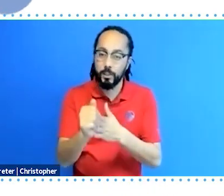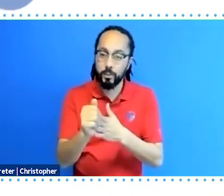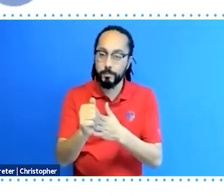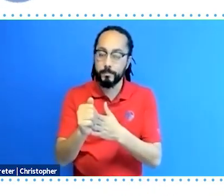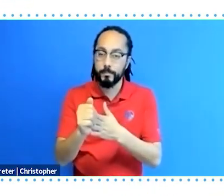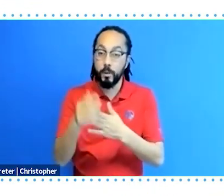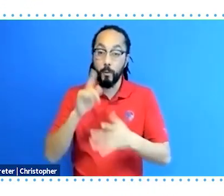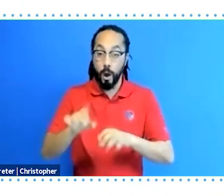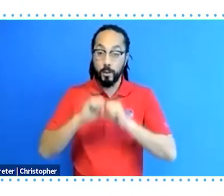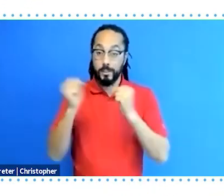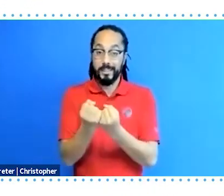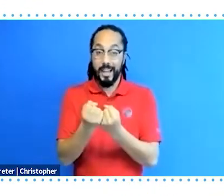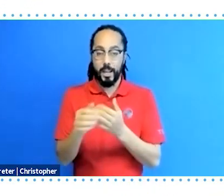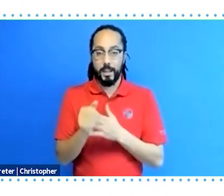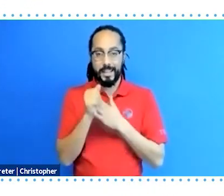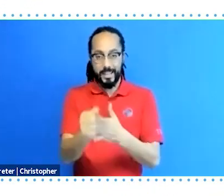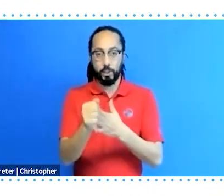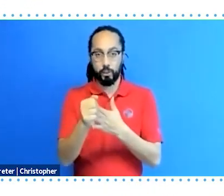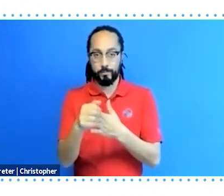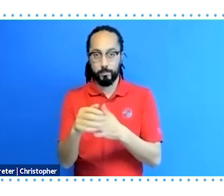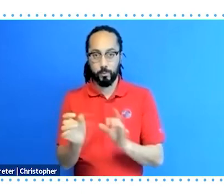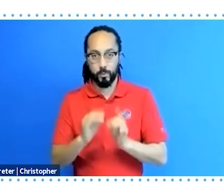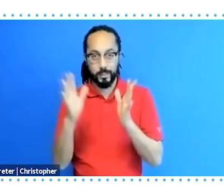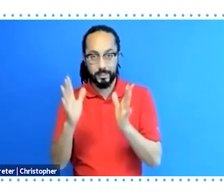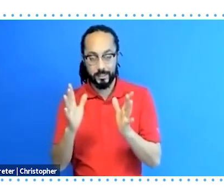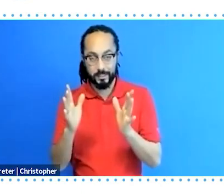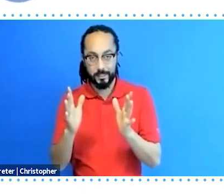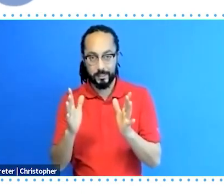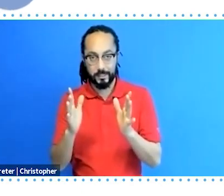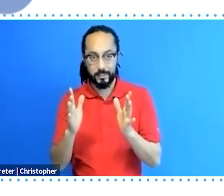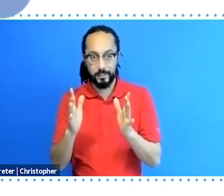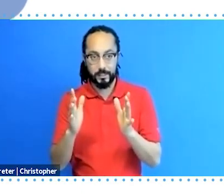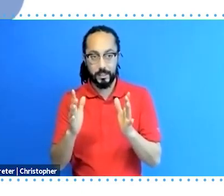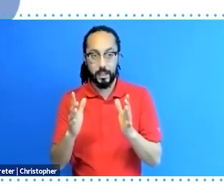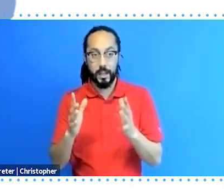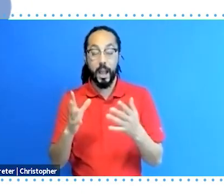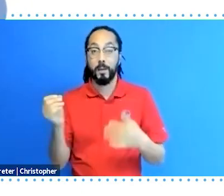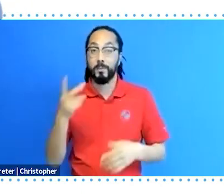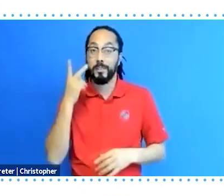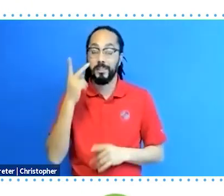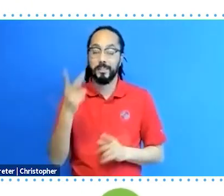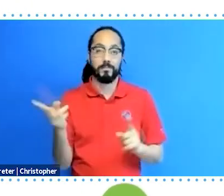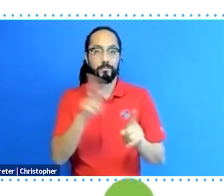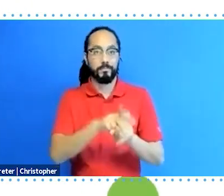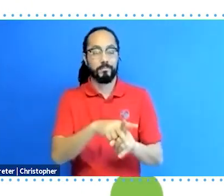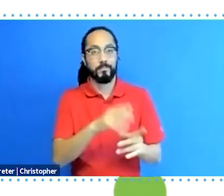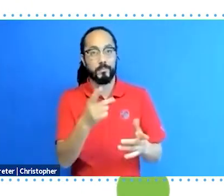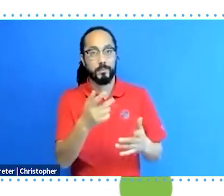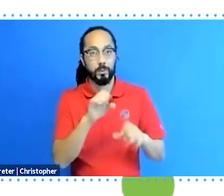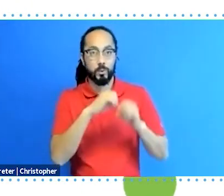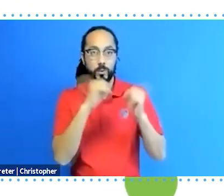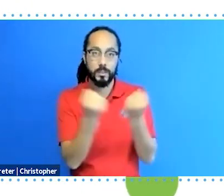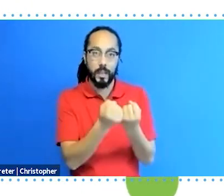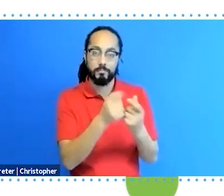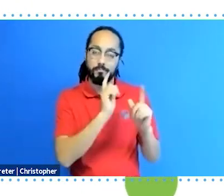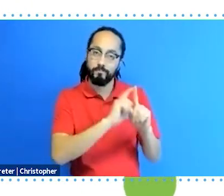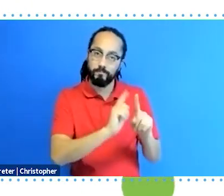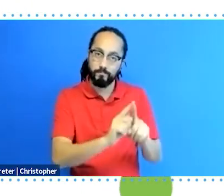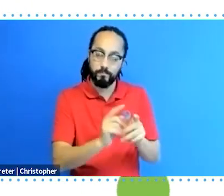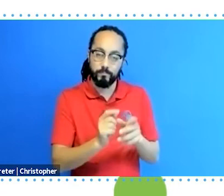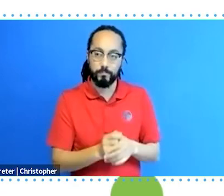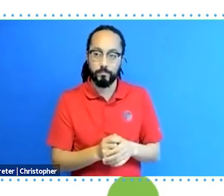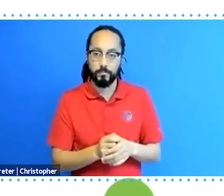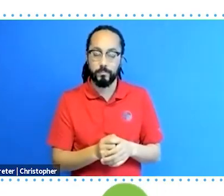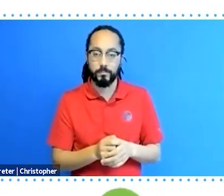large, and related to what we're seeing in a lot of other parts of society, which is a kind of